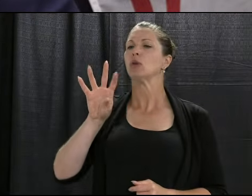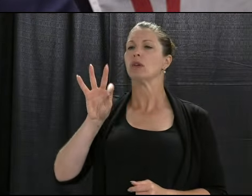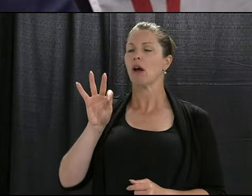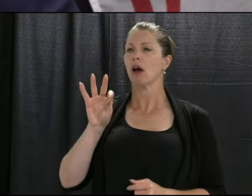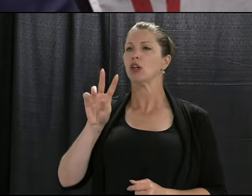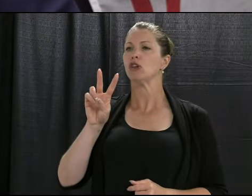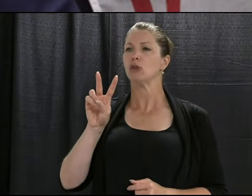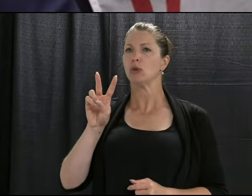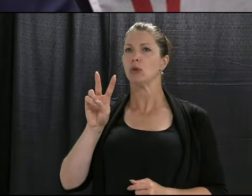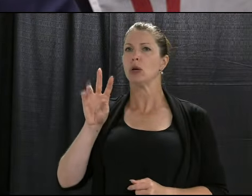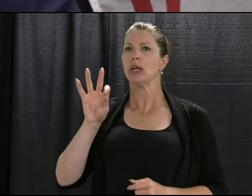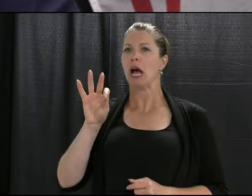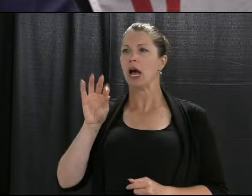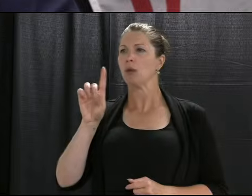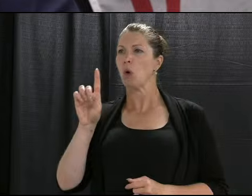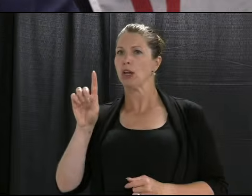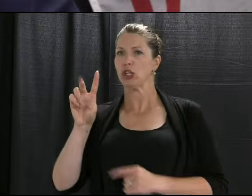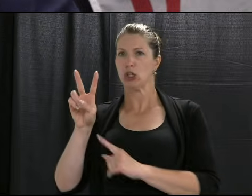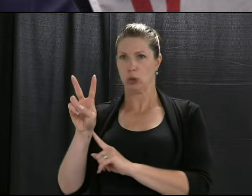729-2192,